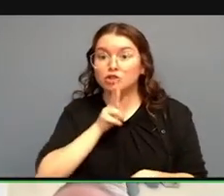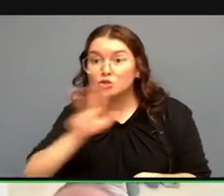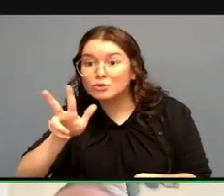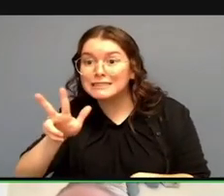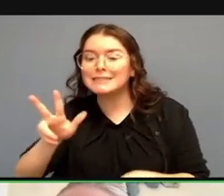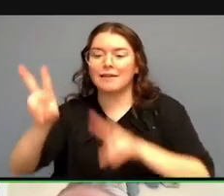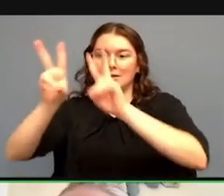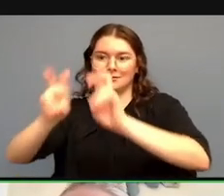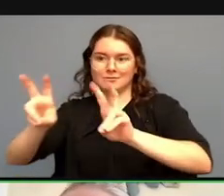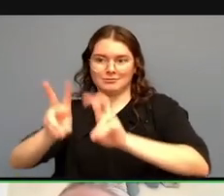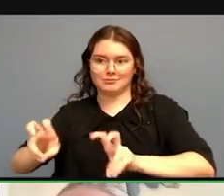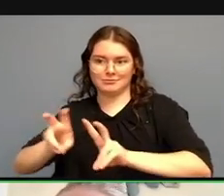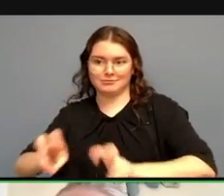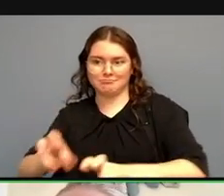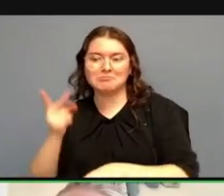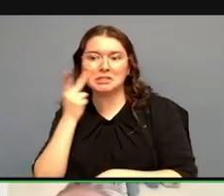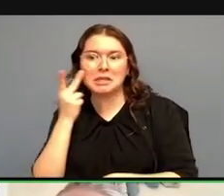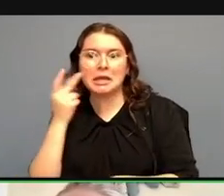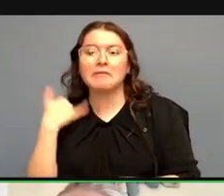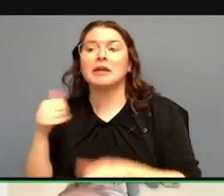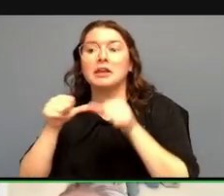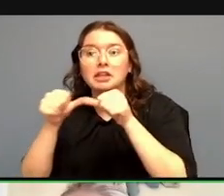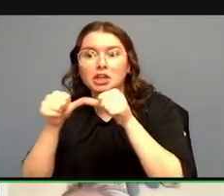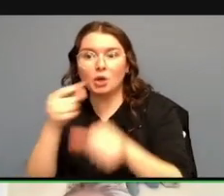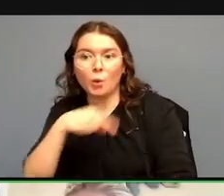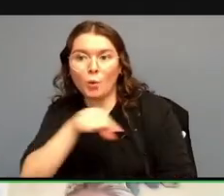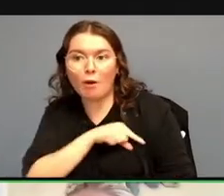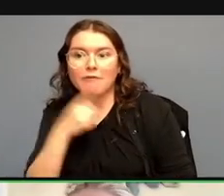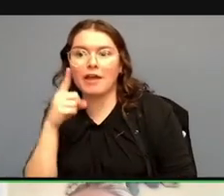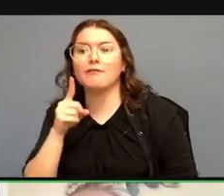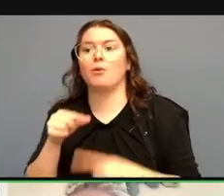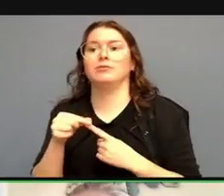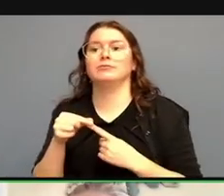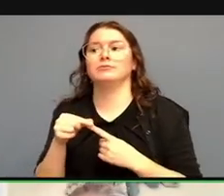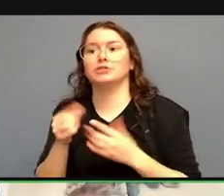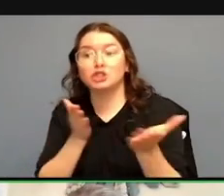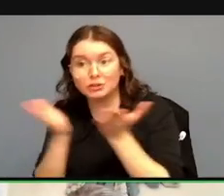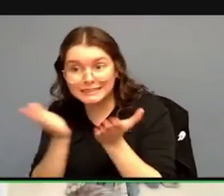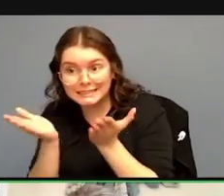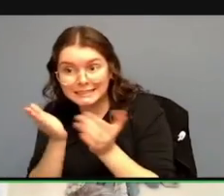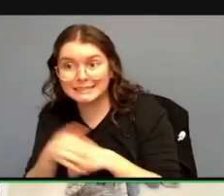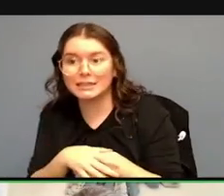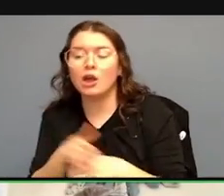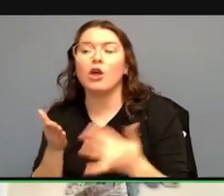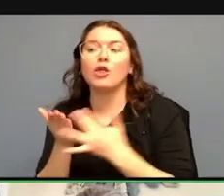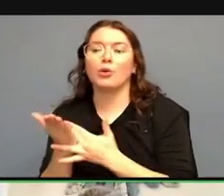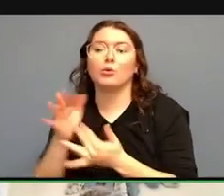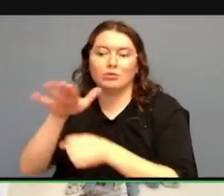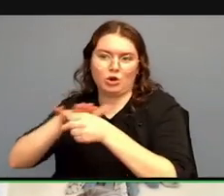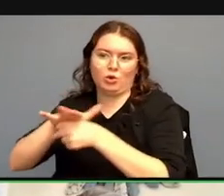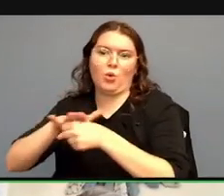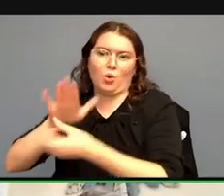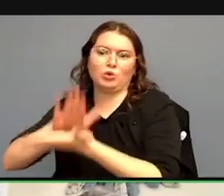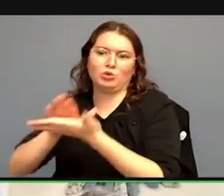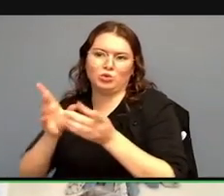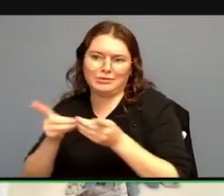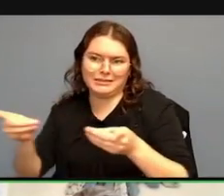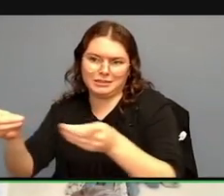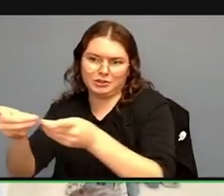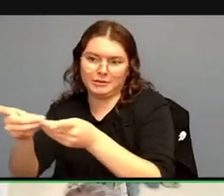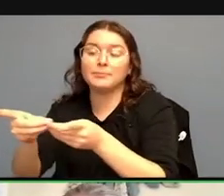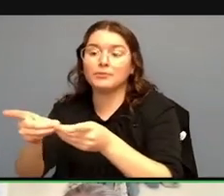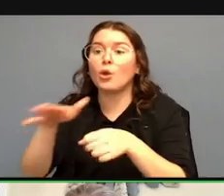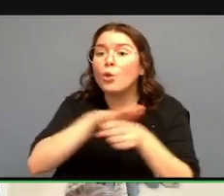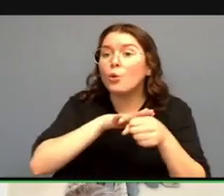old to see if they continue to qualify for services through the local school district. So regional center should